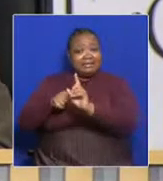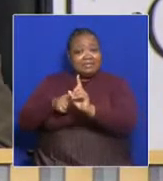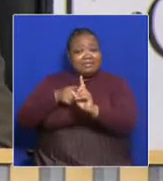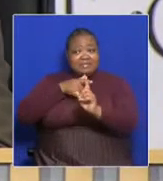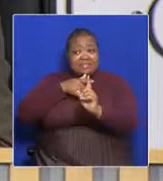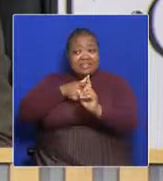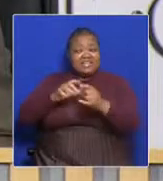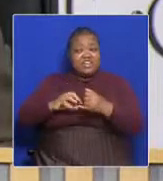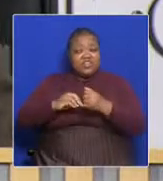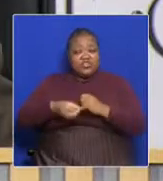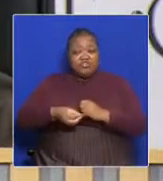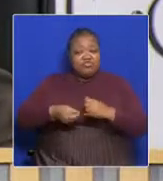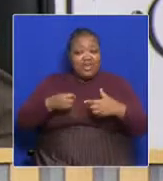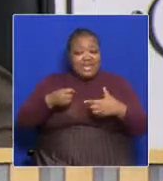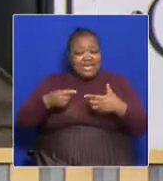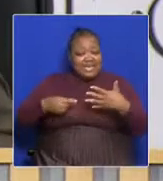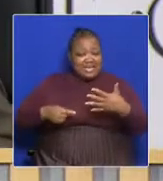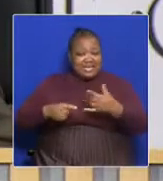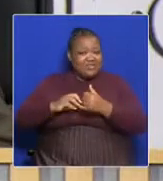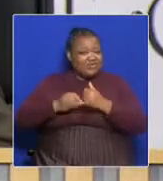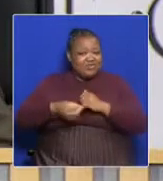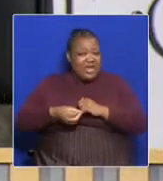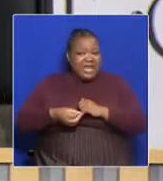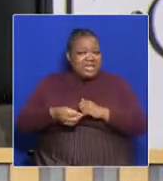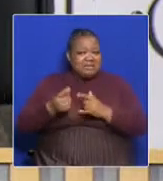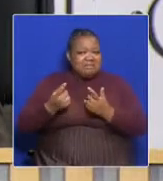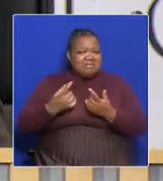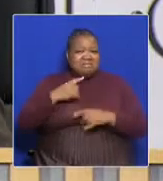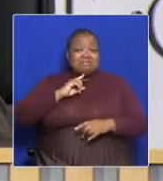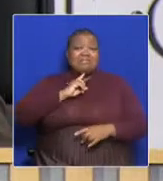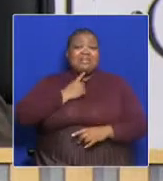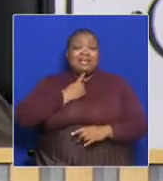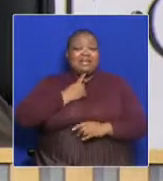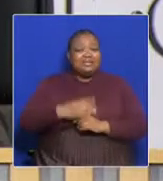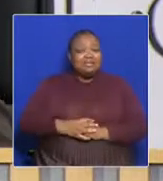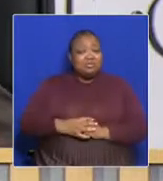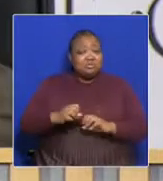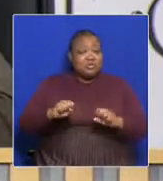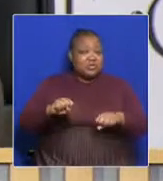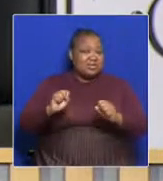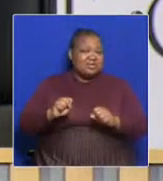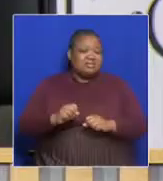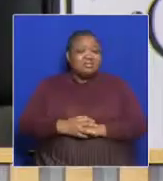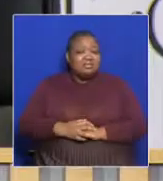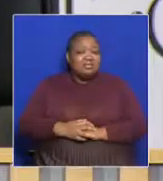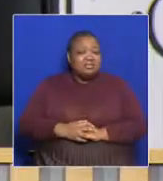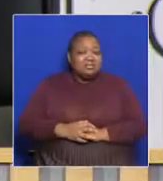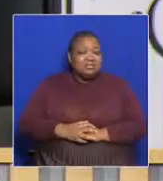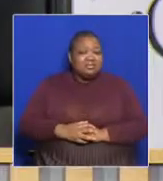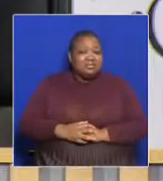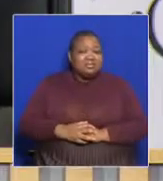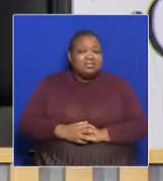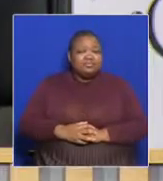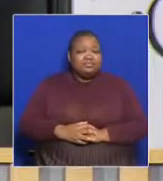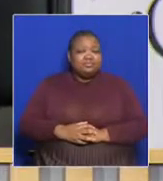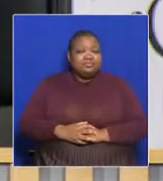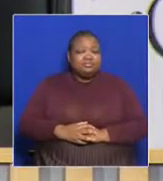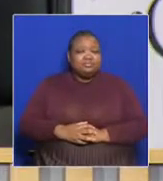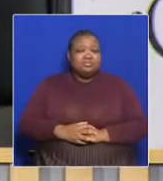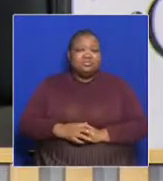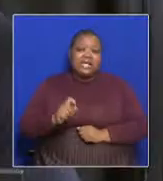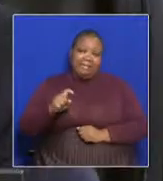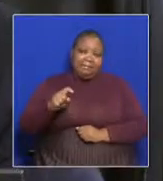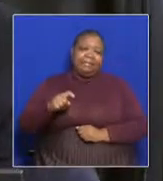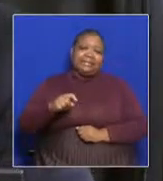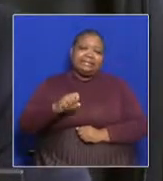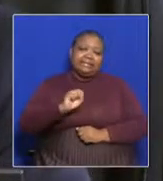avenues. Do you agree? It's as simple as all that. I'll have to You agree? I'll have to agree, Chair. But